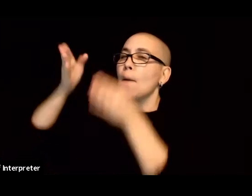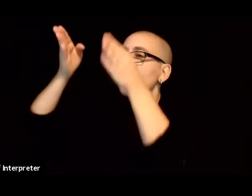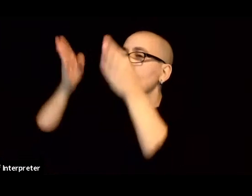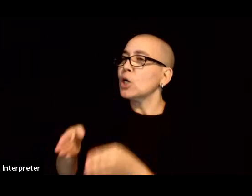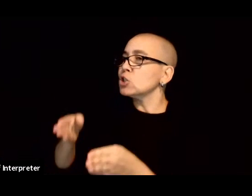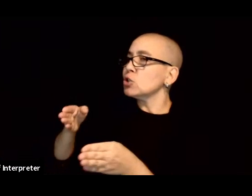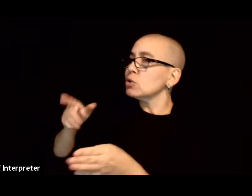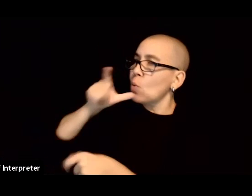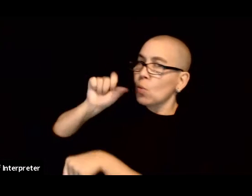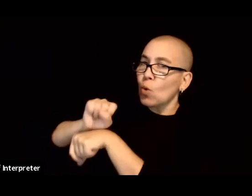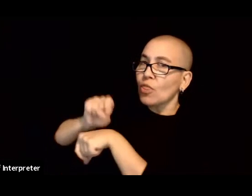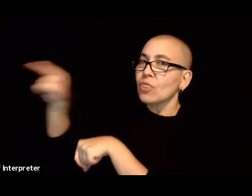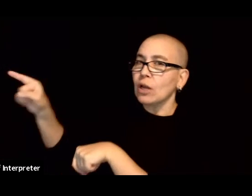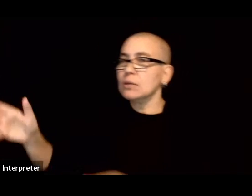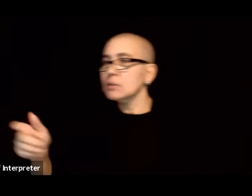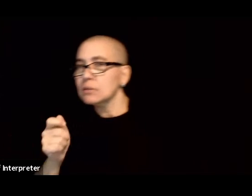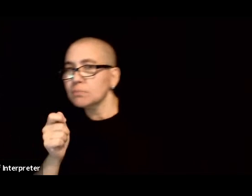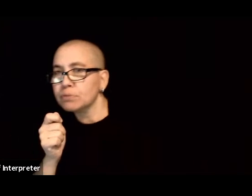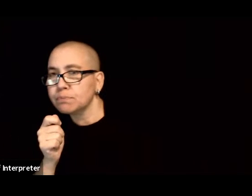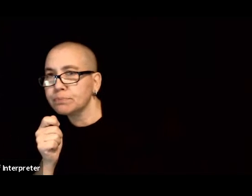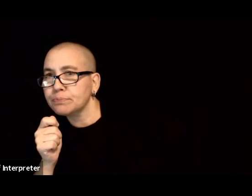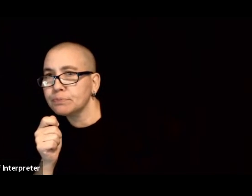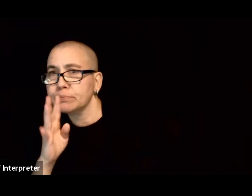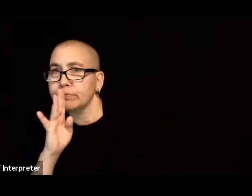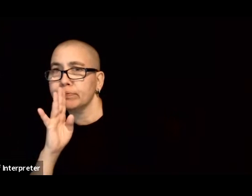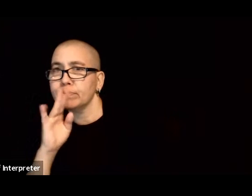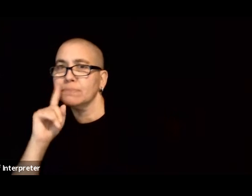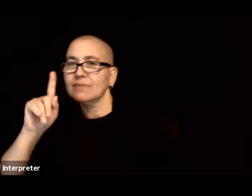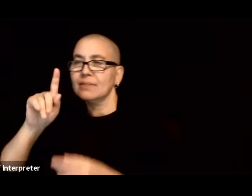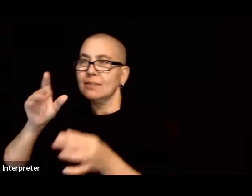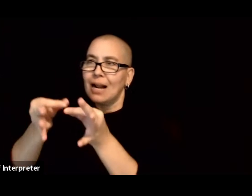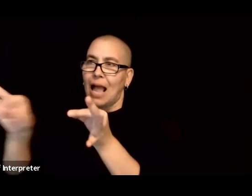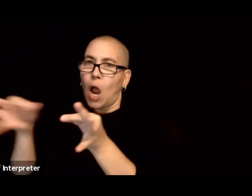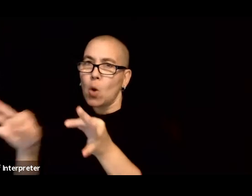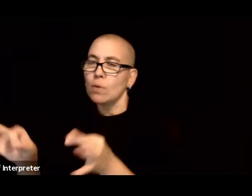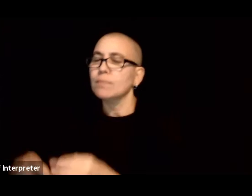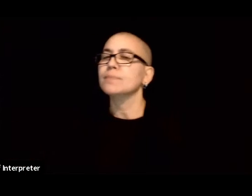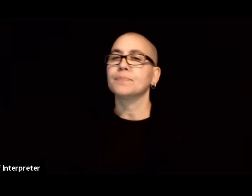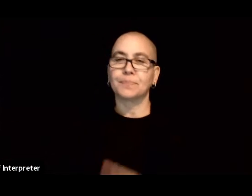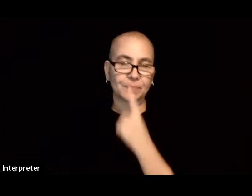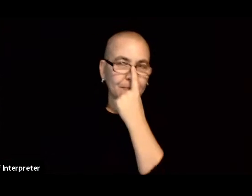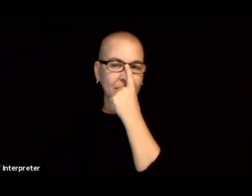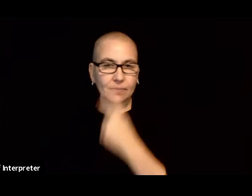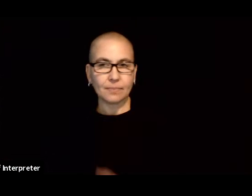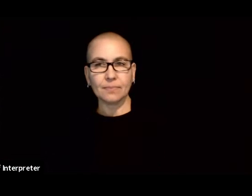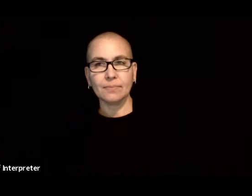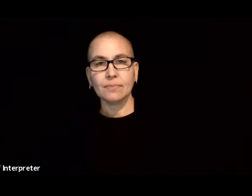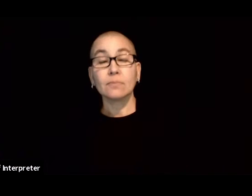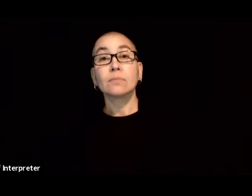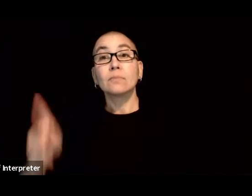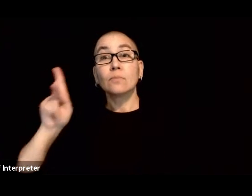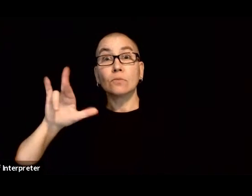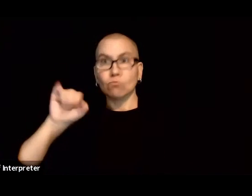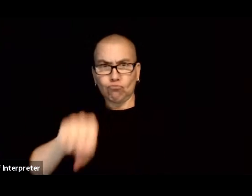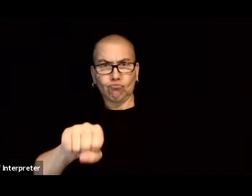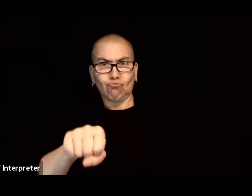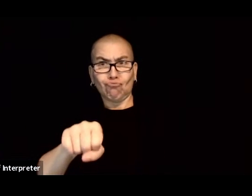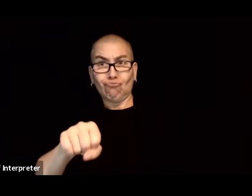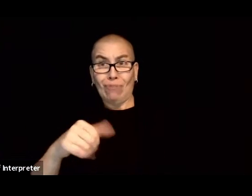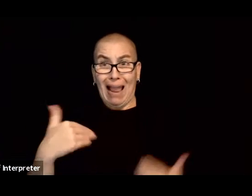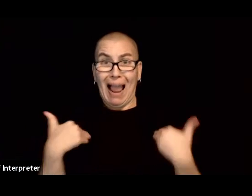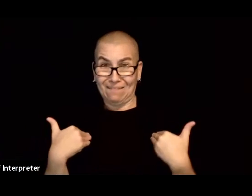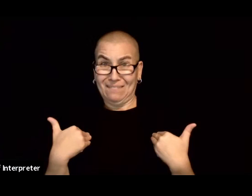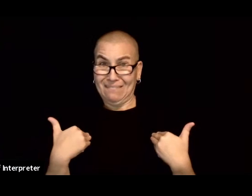our community. Yes, we actually have a number of staff who are East African, and we